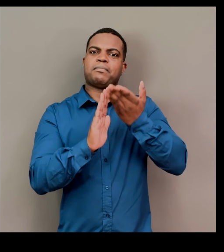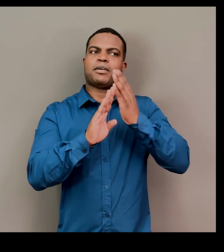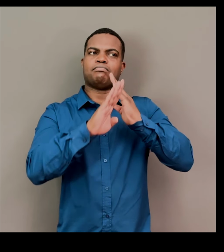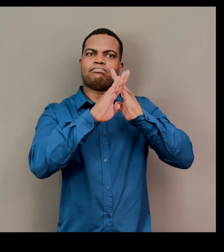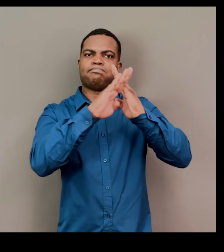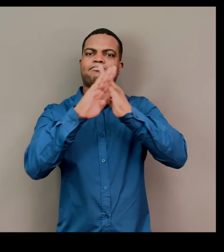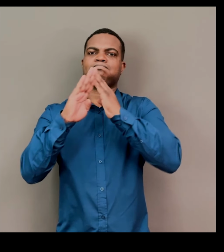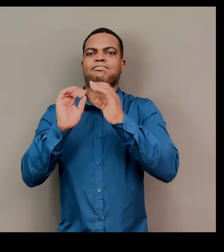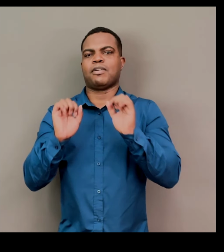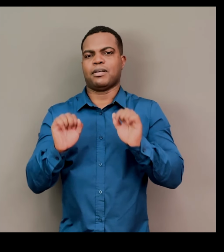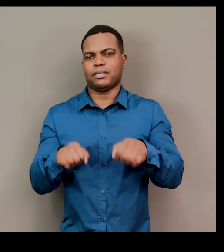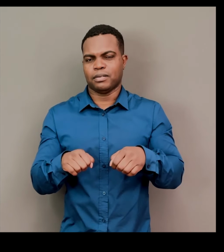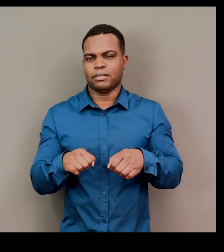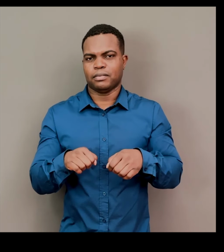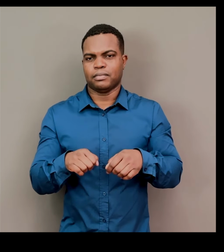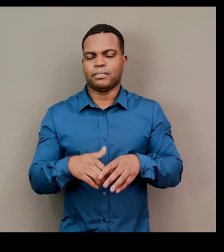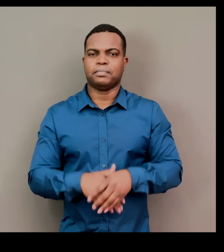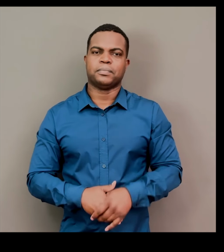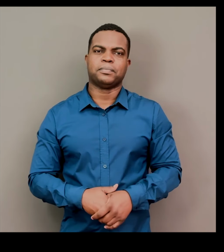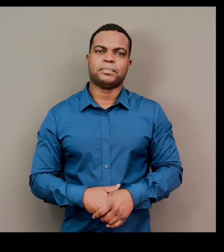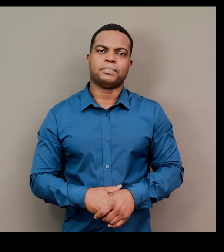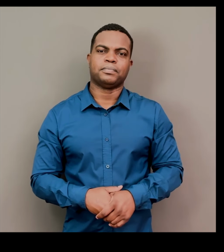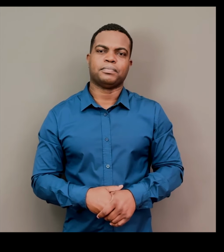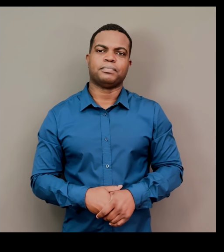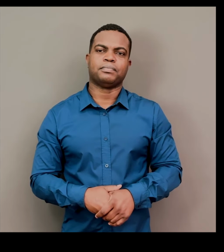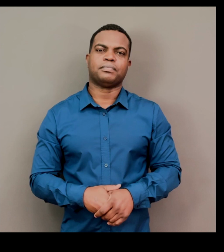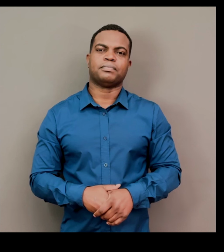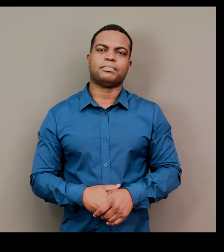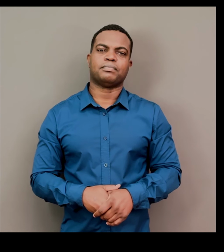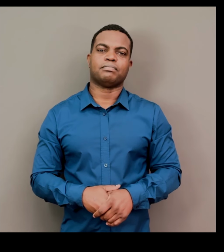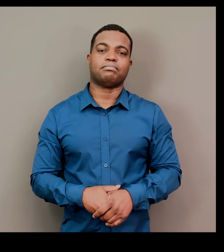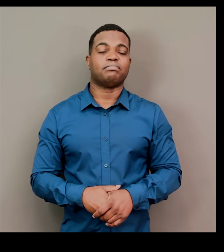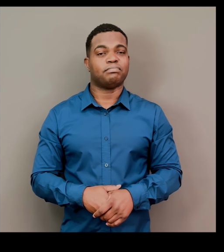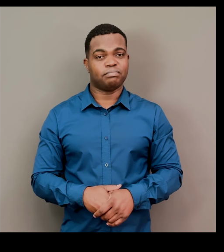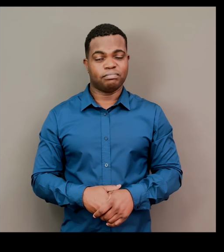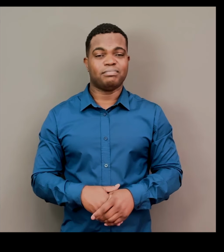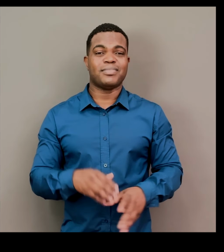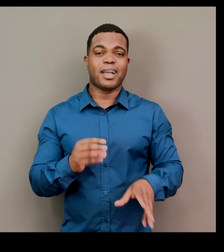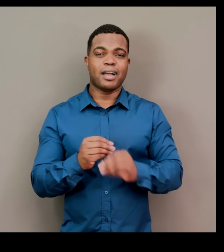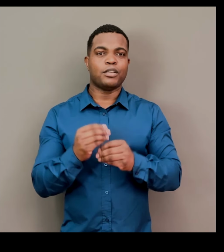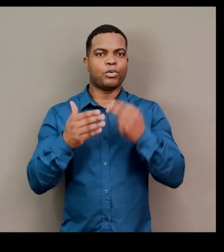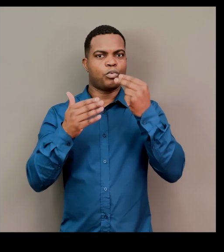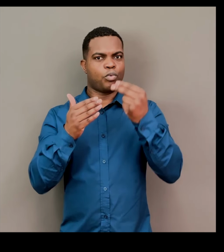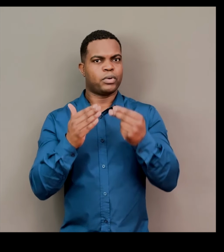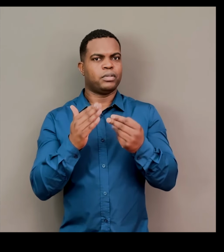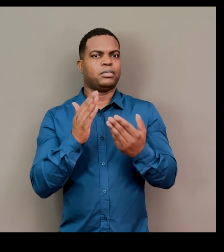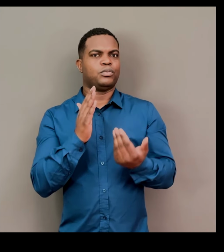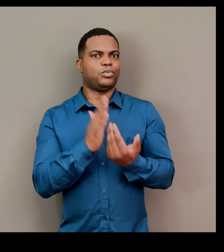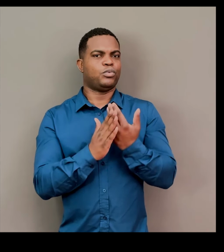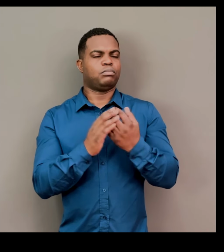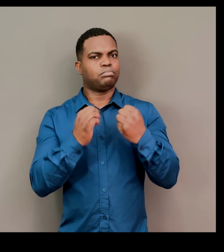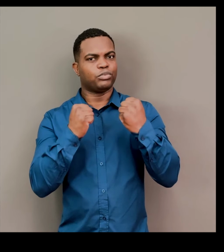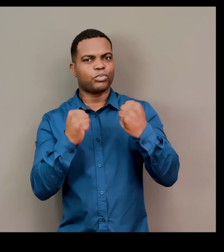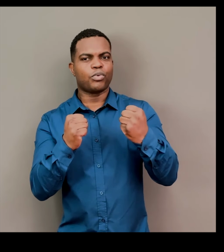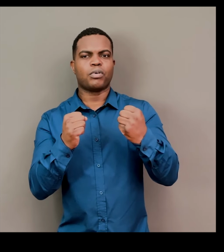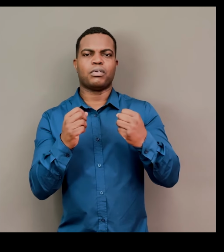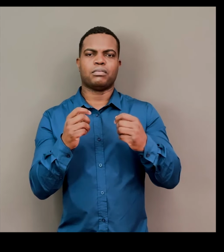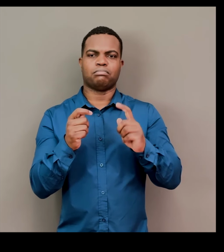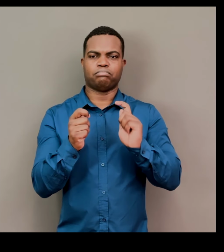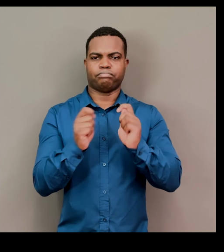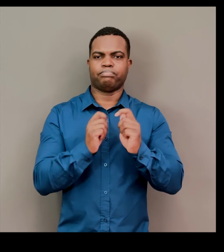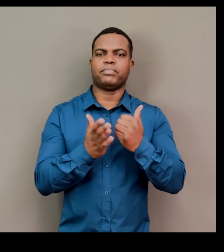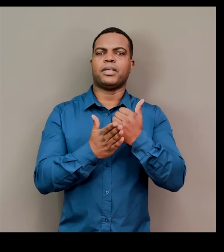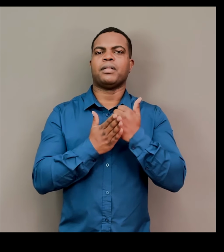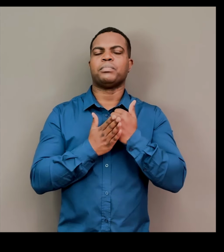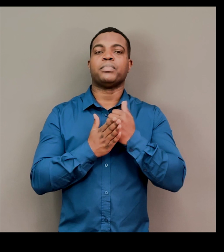updating to the most recent software, which has stronger code and fewer bugs. Even if you